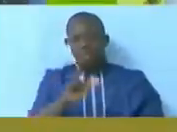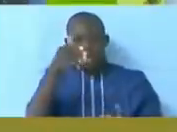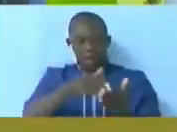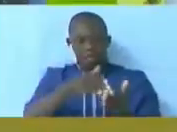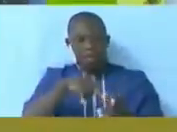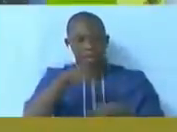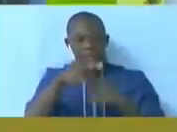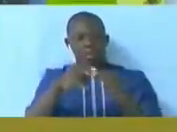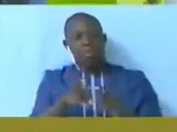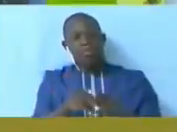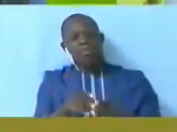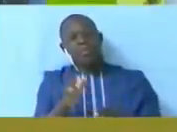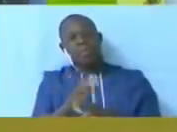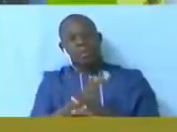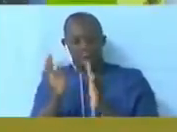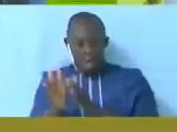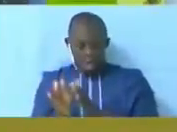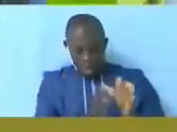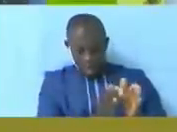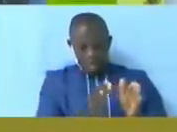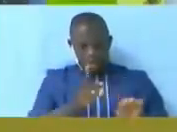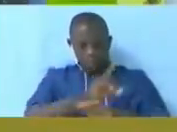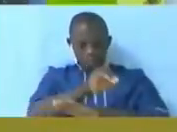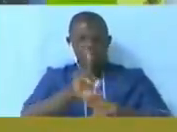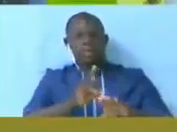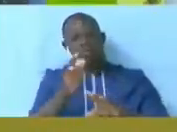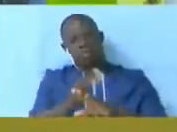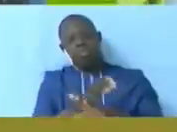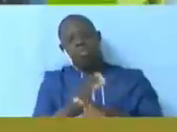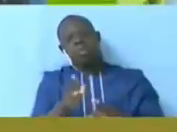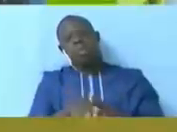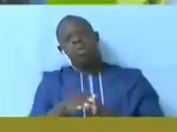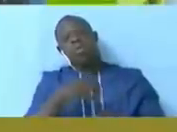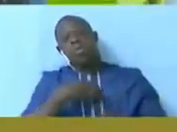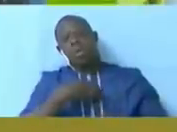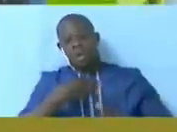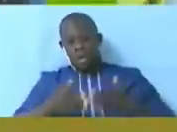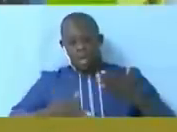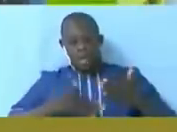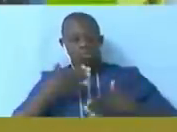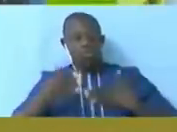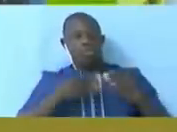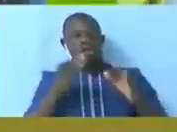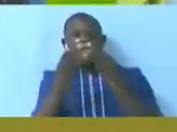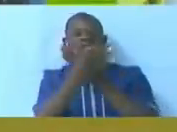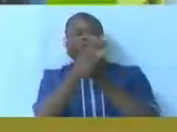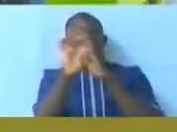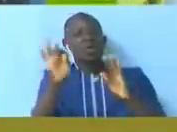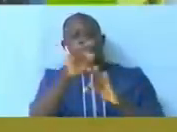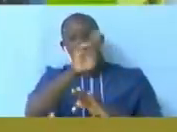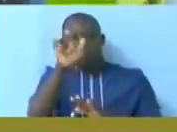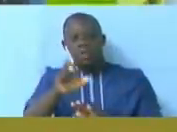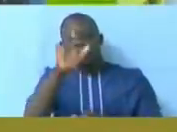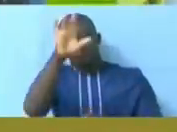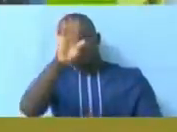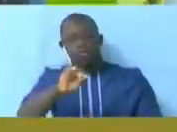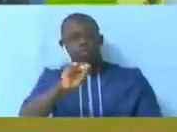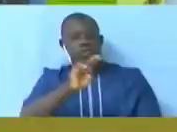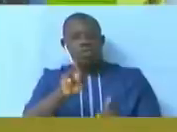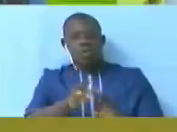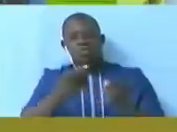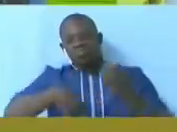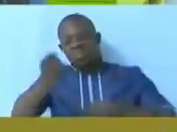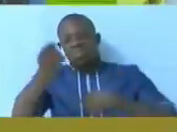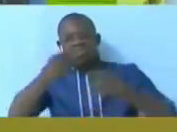came here on an arranged platform that they will enjoy impunity and trade what they traded